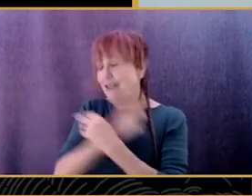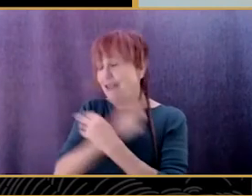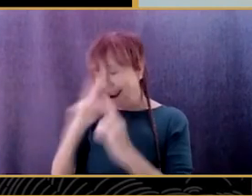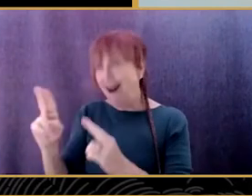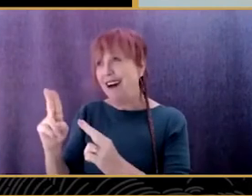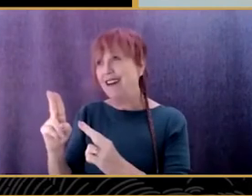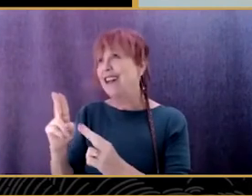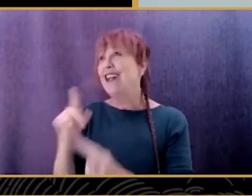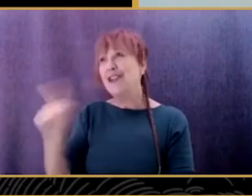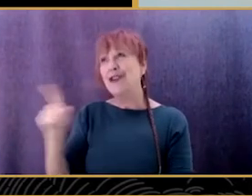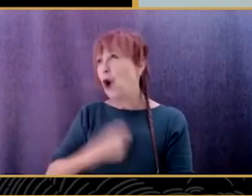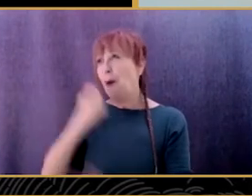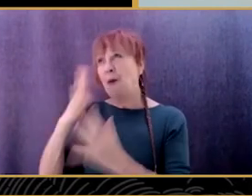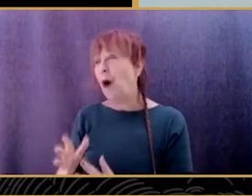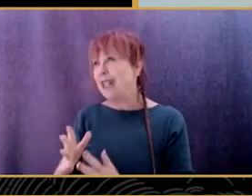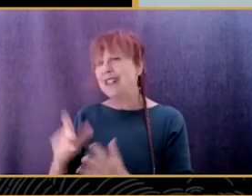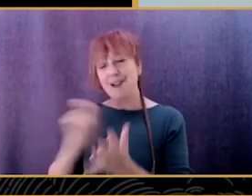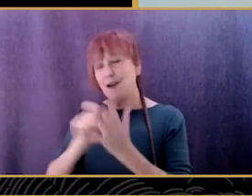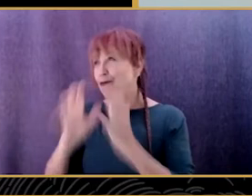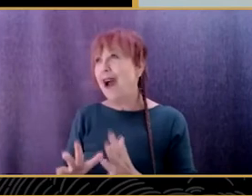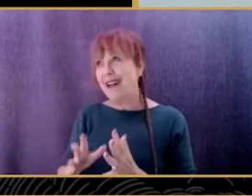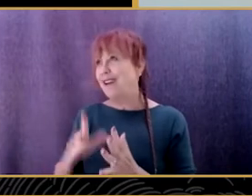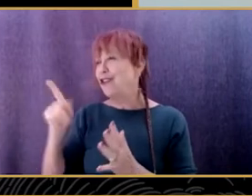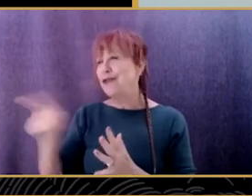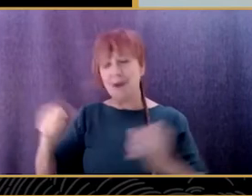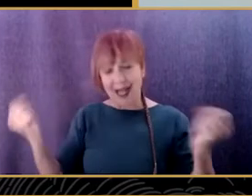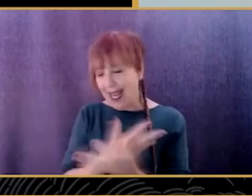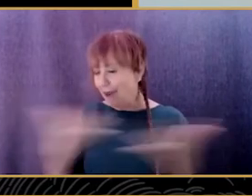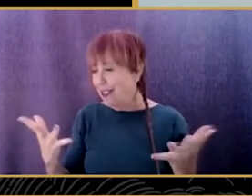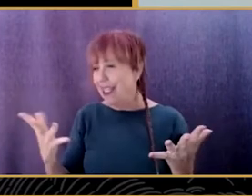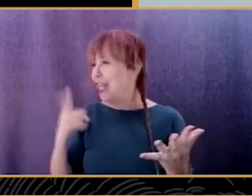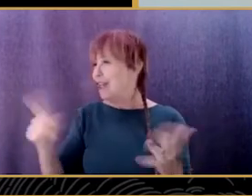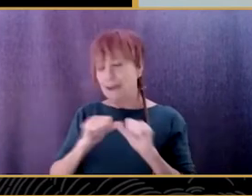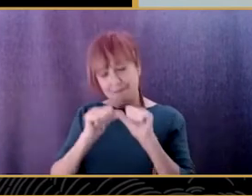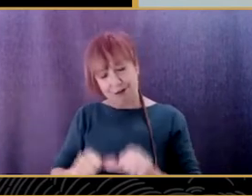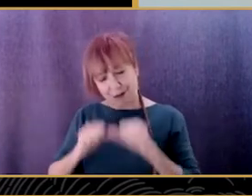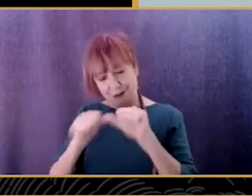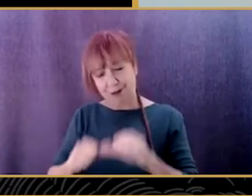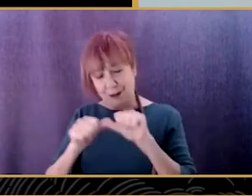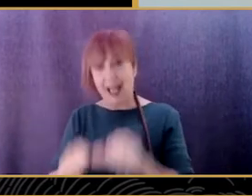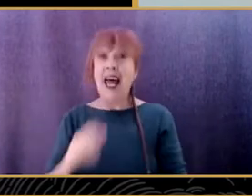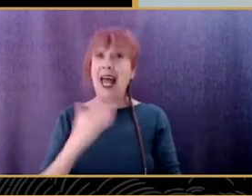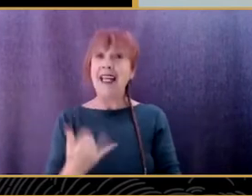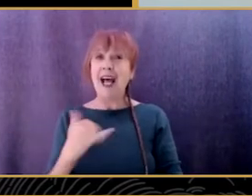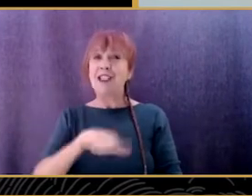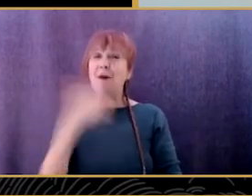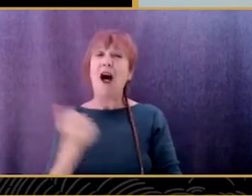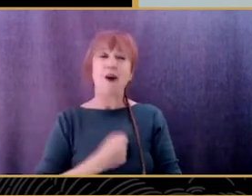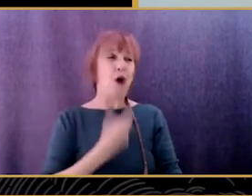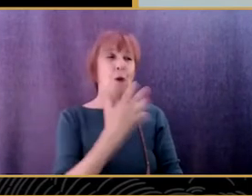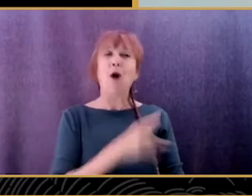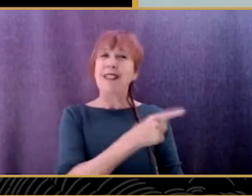honored today You poet, you novelist, you everything Who just keeps on going and going And now, a few other poets and